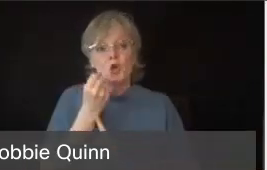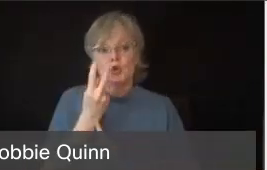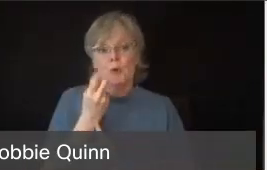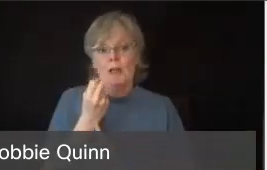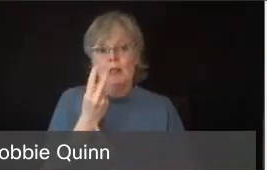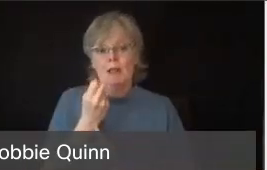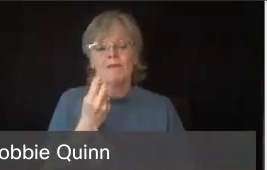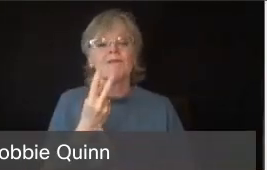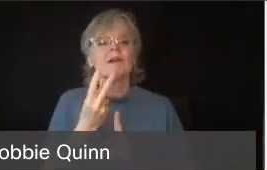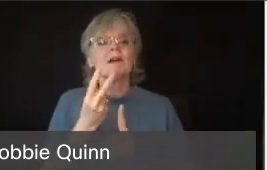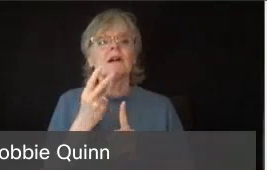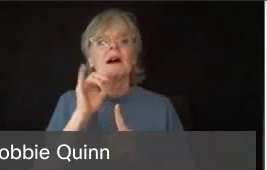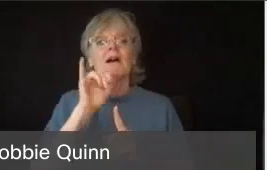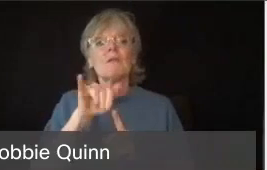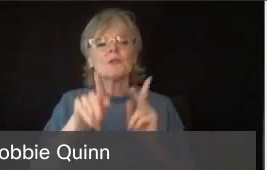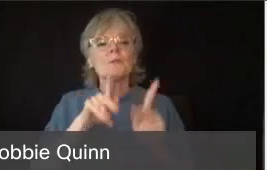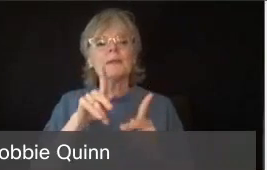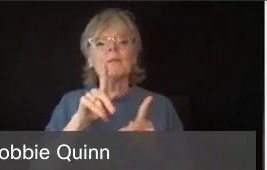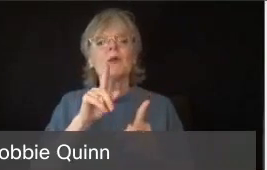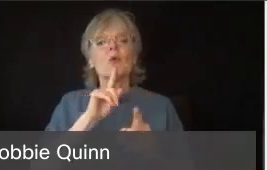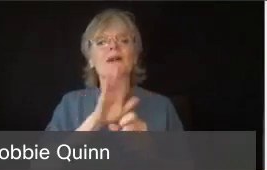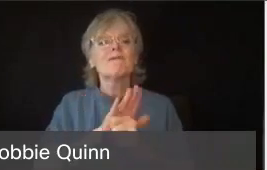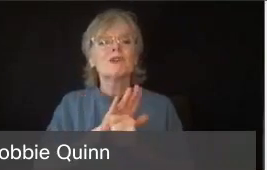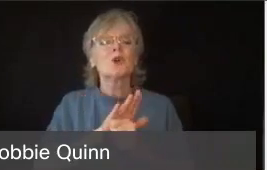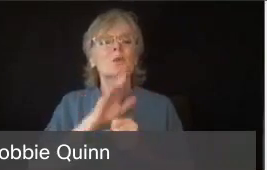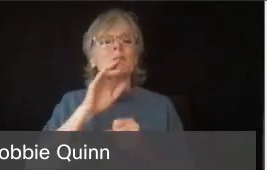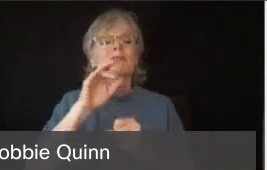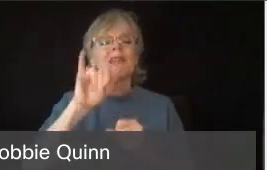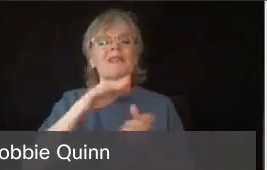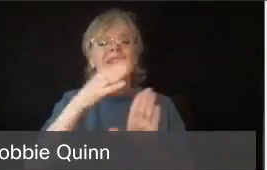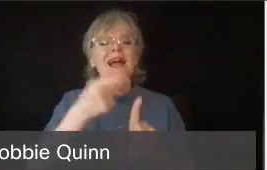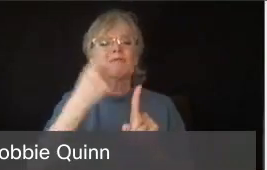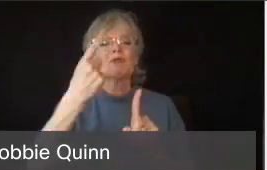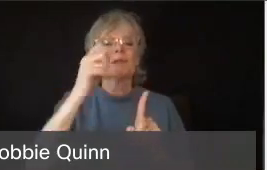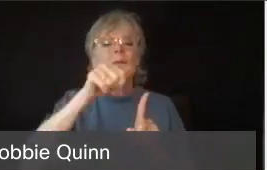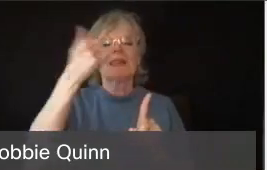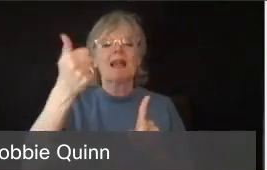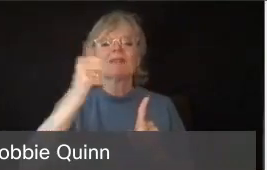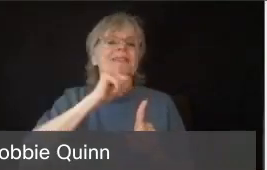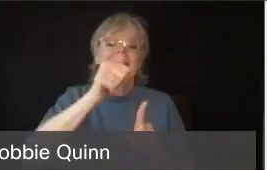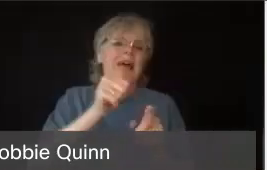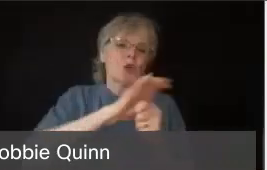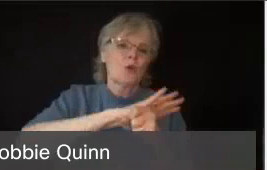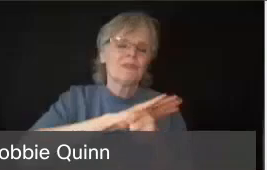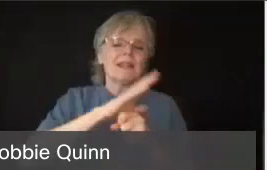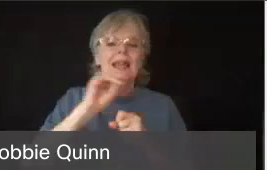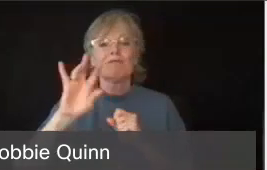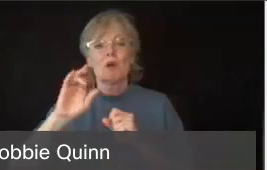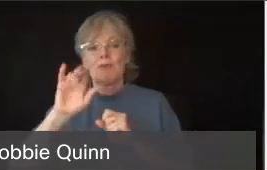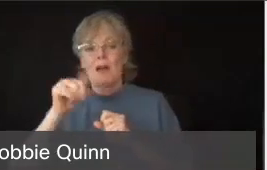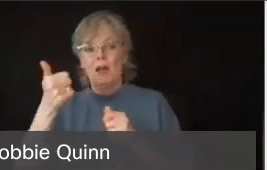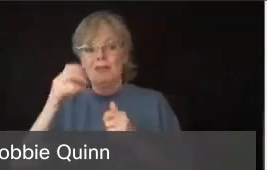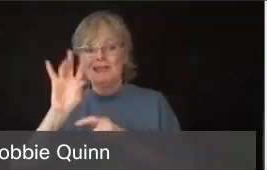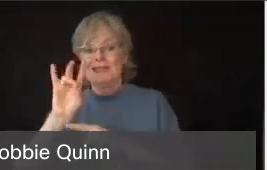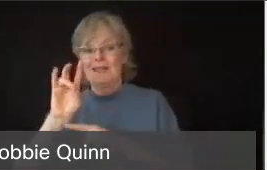death, something that was not COVID related or other than COVID. And for 7, we are still awaiting confirmation from the